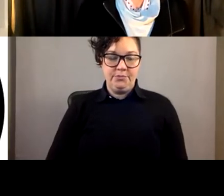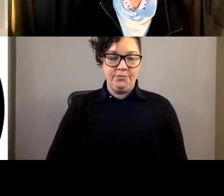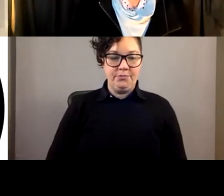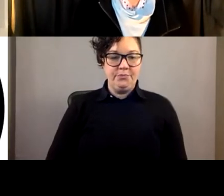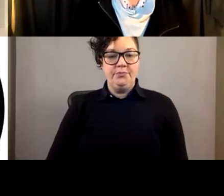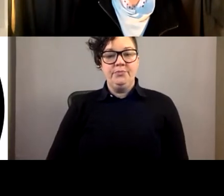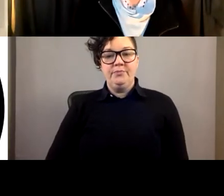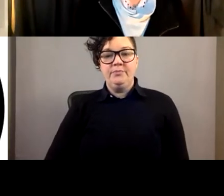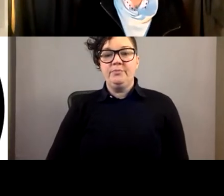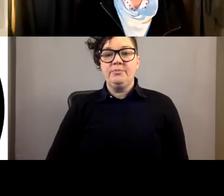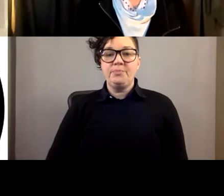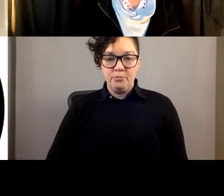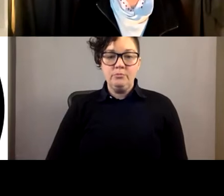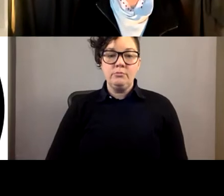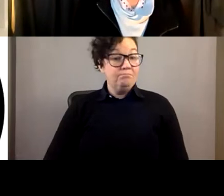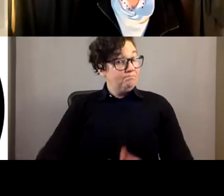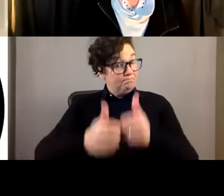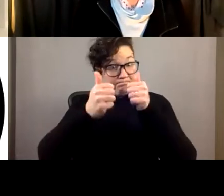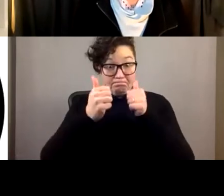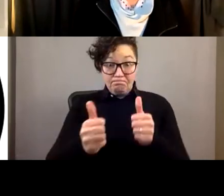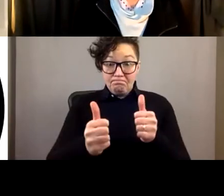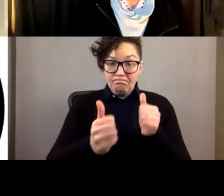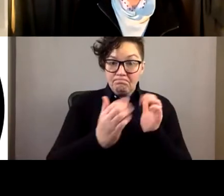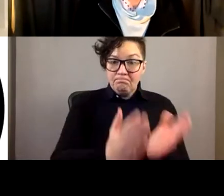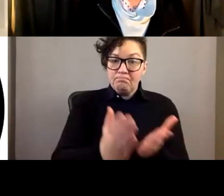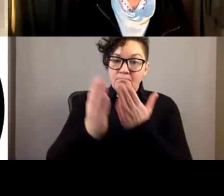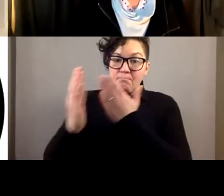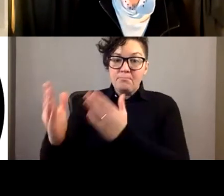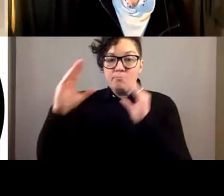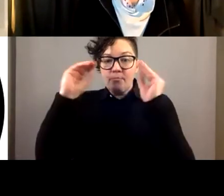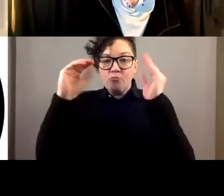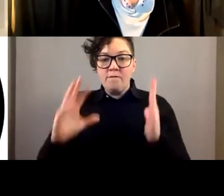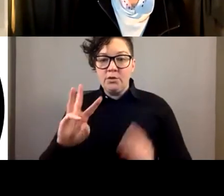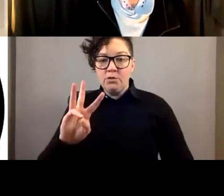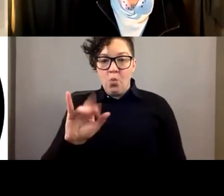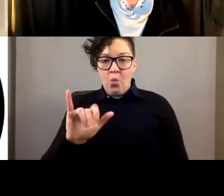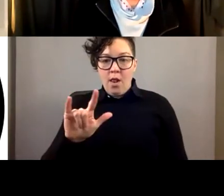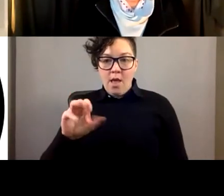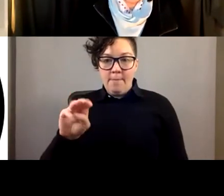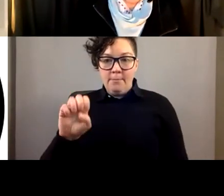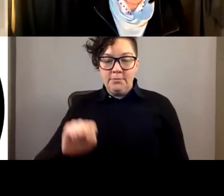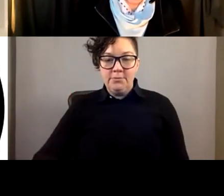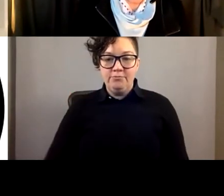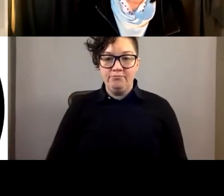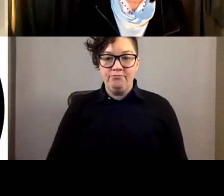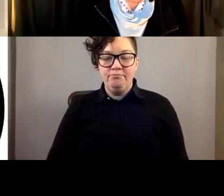Great, and we'll pass it on to Professor Williams. Thank you. Thank you so